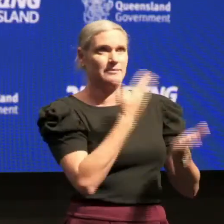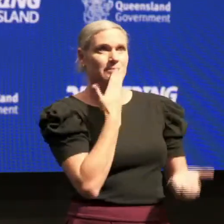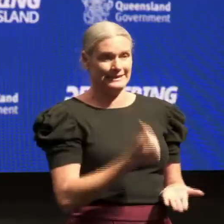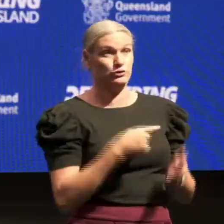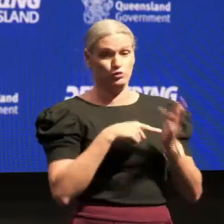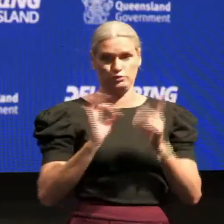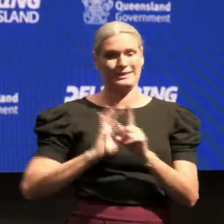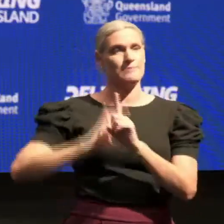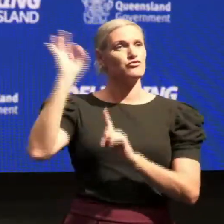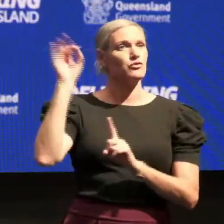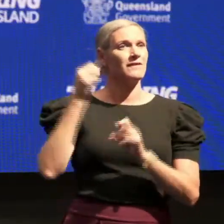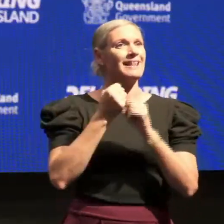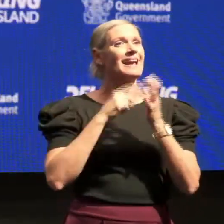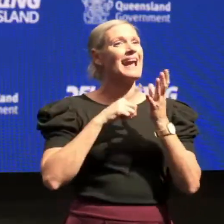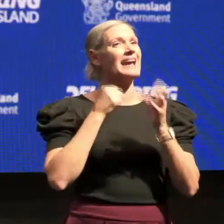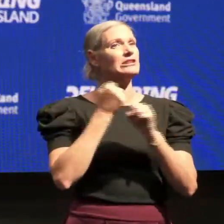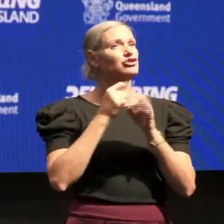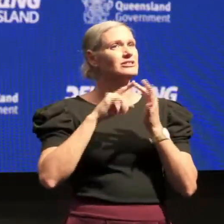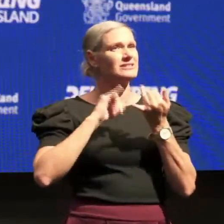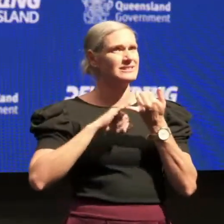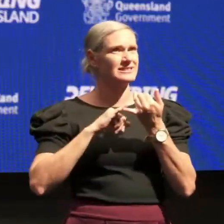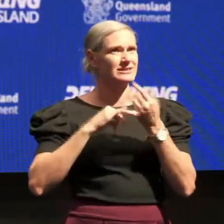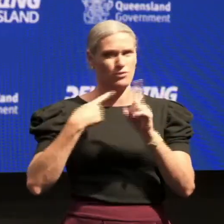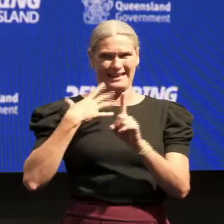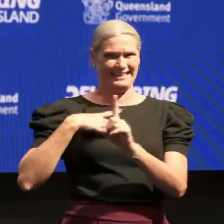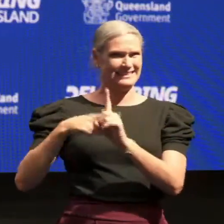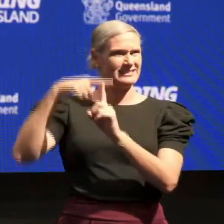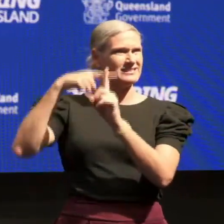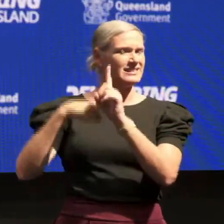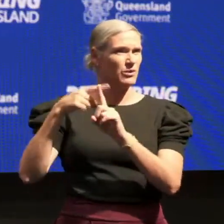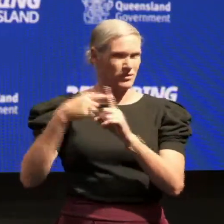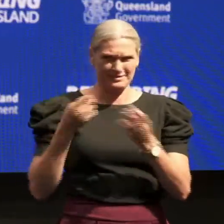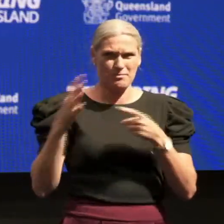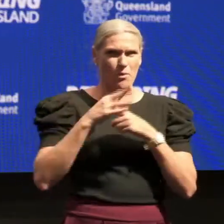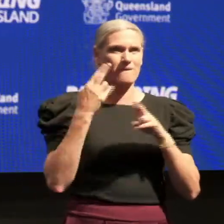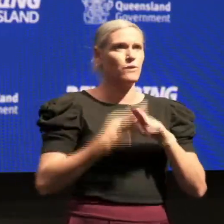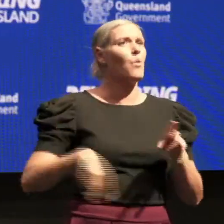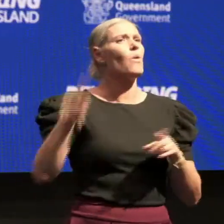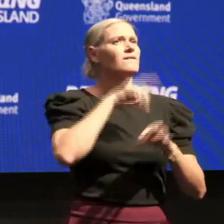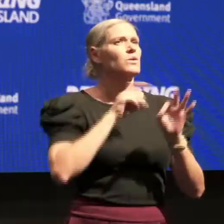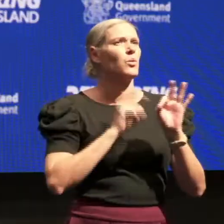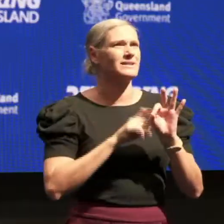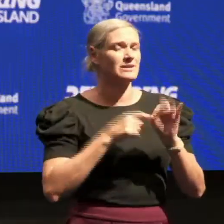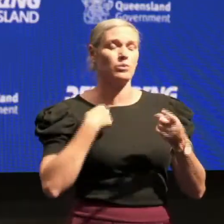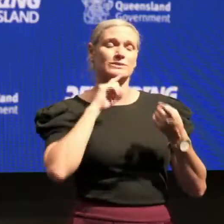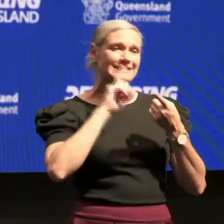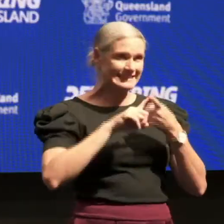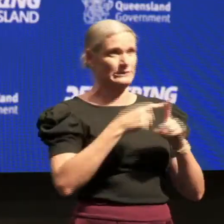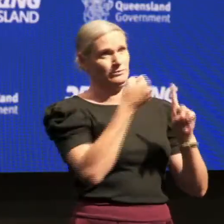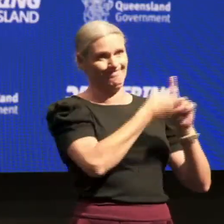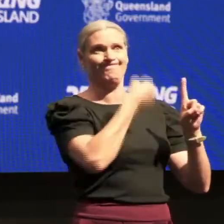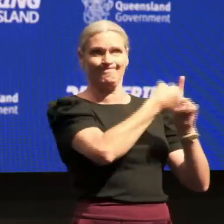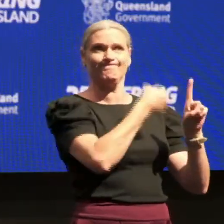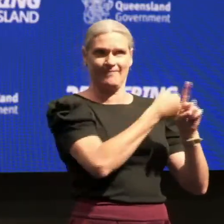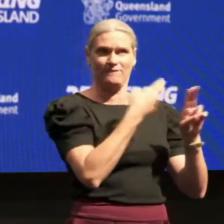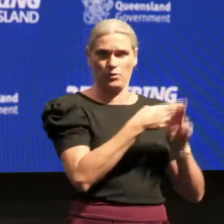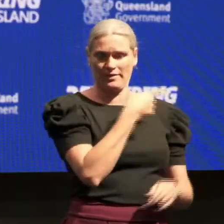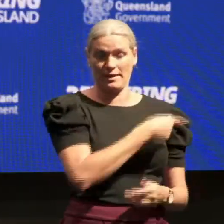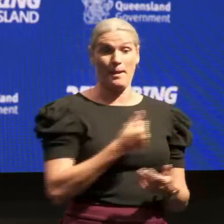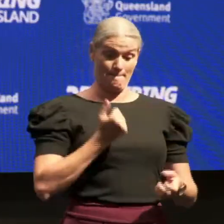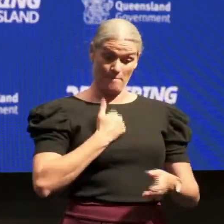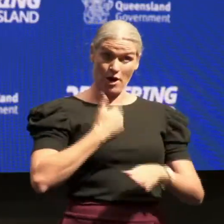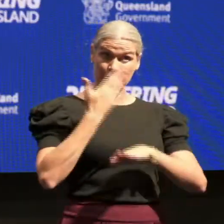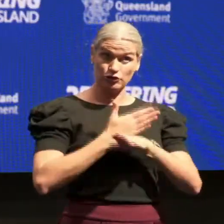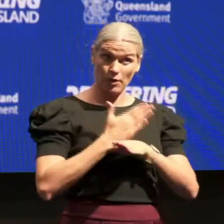to upgrade those gauges and that radar. That's important to us. It's important to every Queenslander, and that's my job is